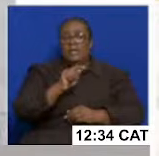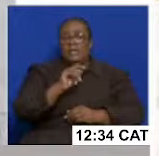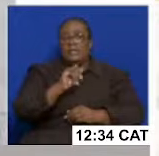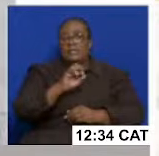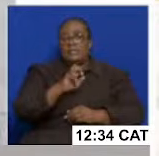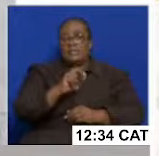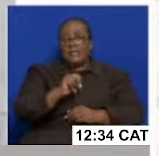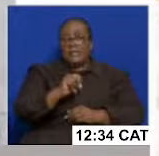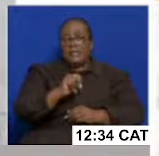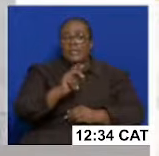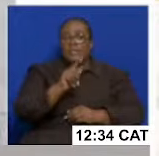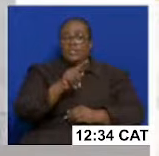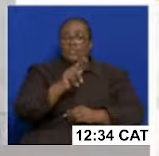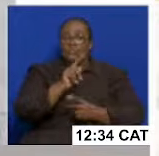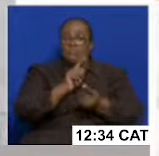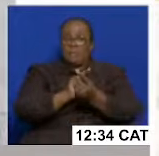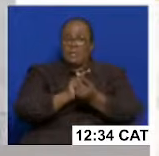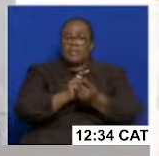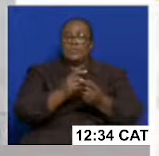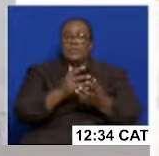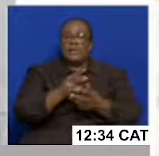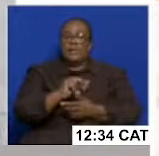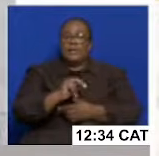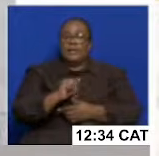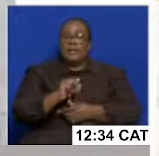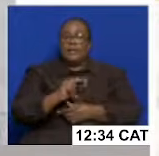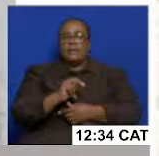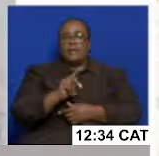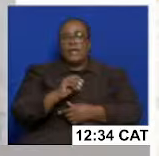the day in February.